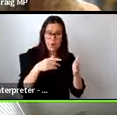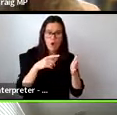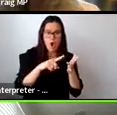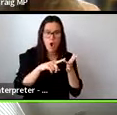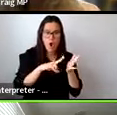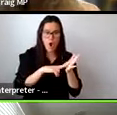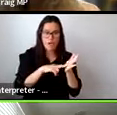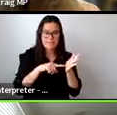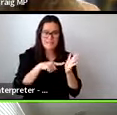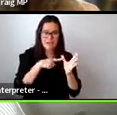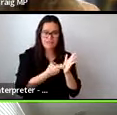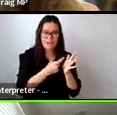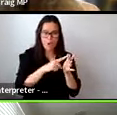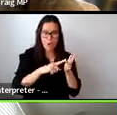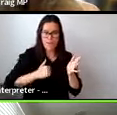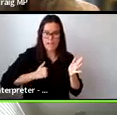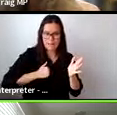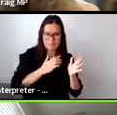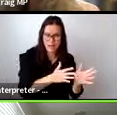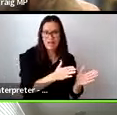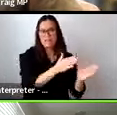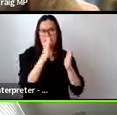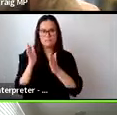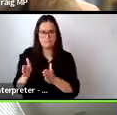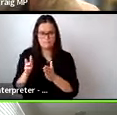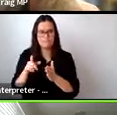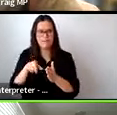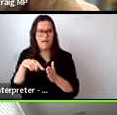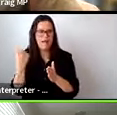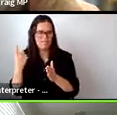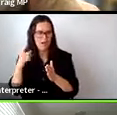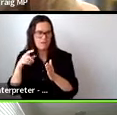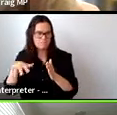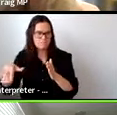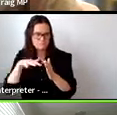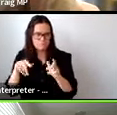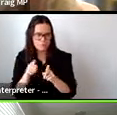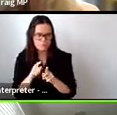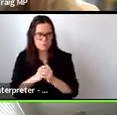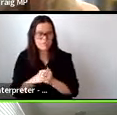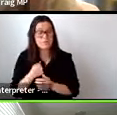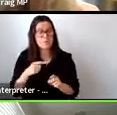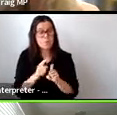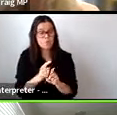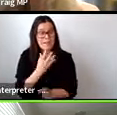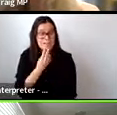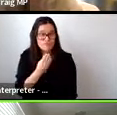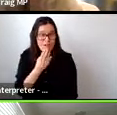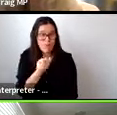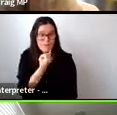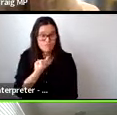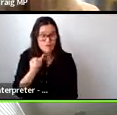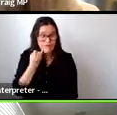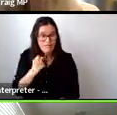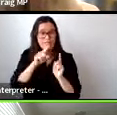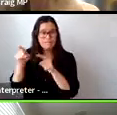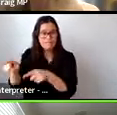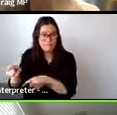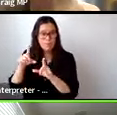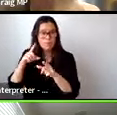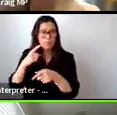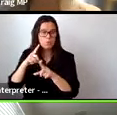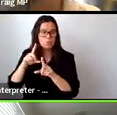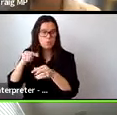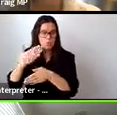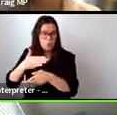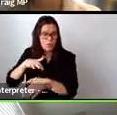as well. I've also had connections with people involved in similar activities in Israel and other countries, and I hope to share that